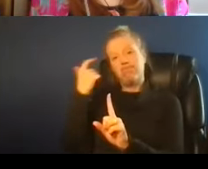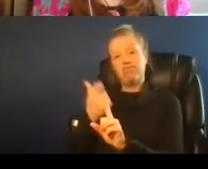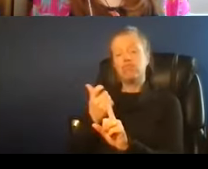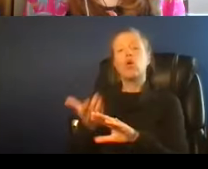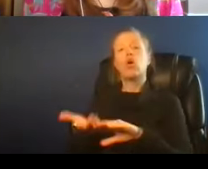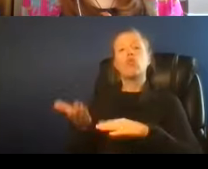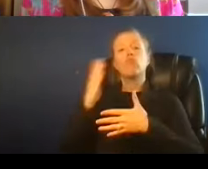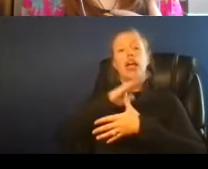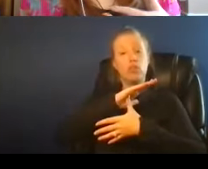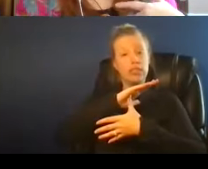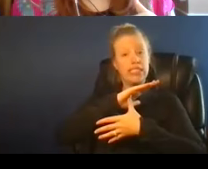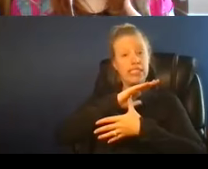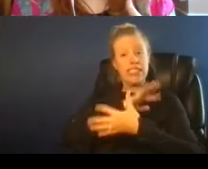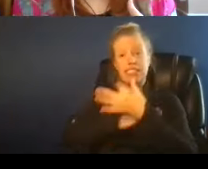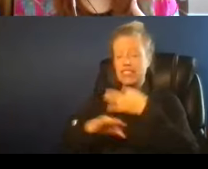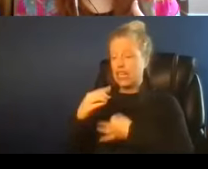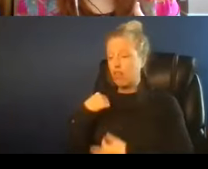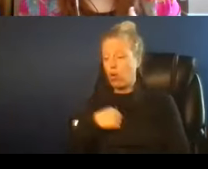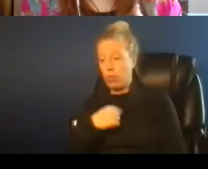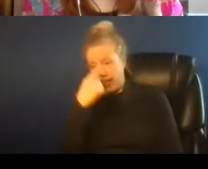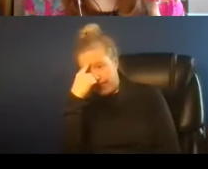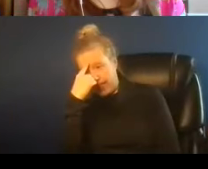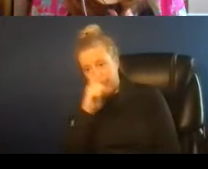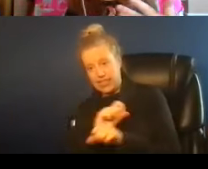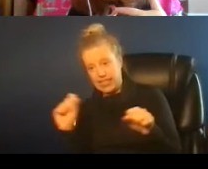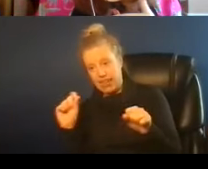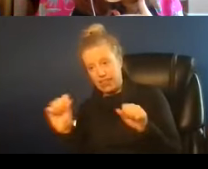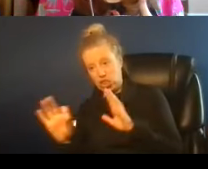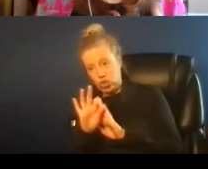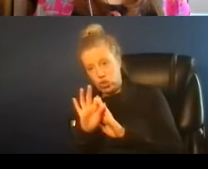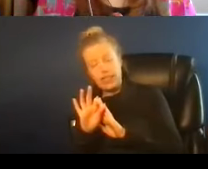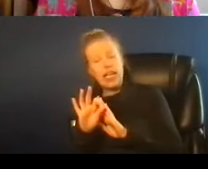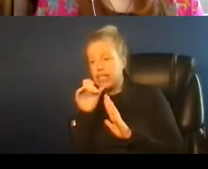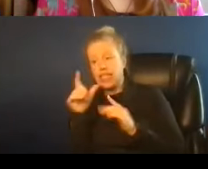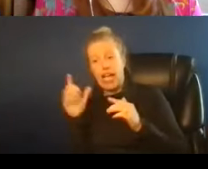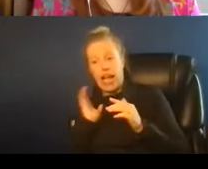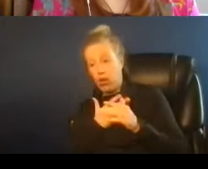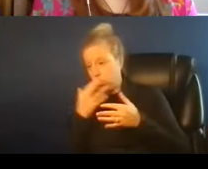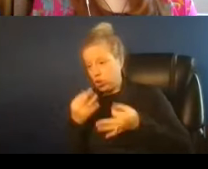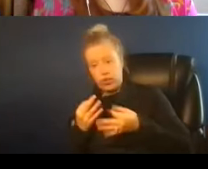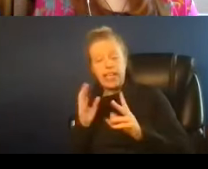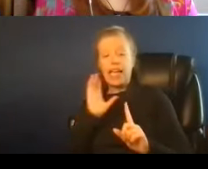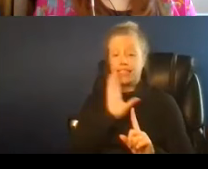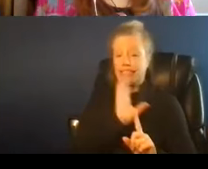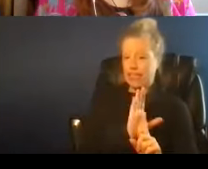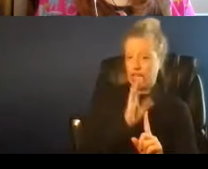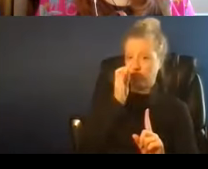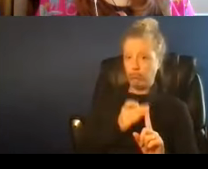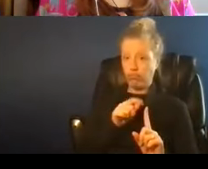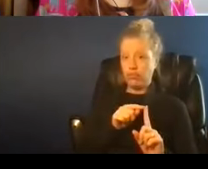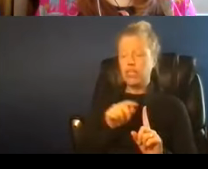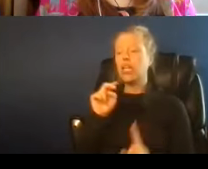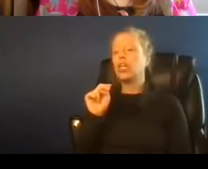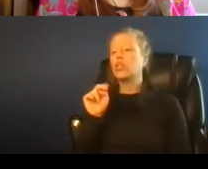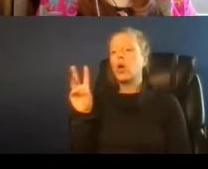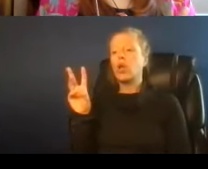prioritize that over what we might think is the safest choice, right? Because it's not about us. The Northwest